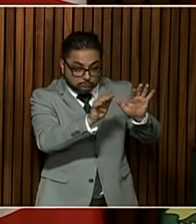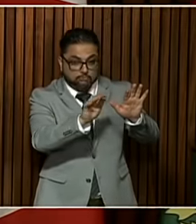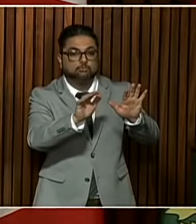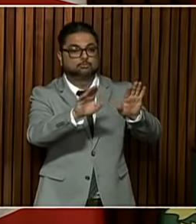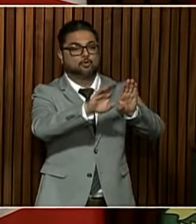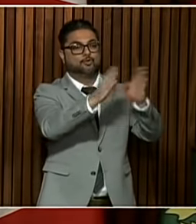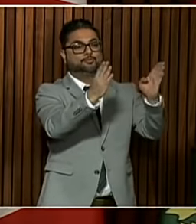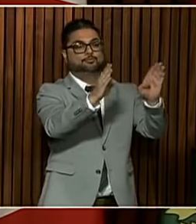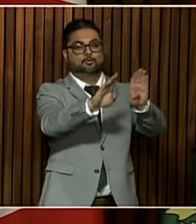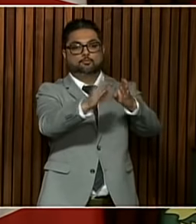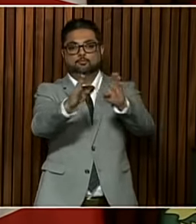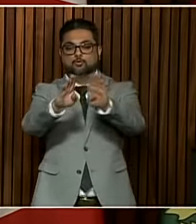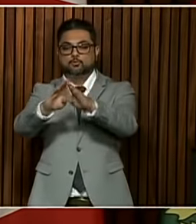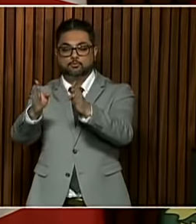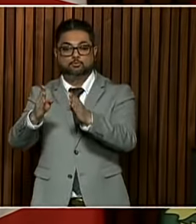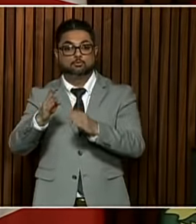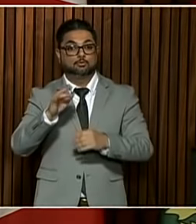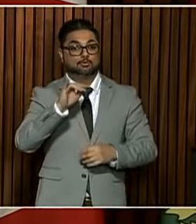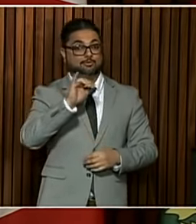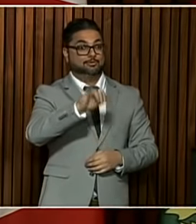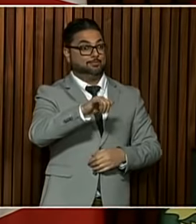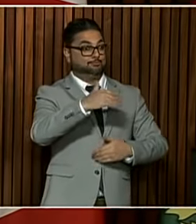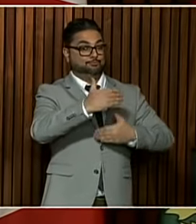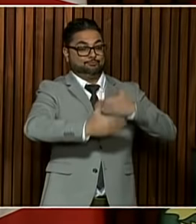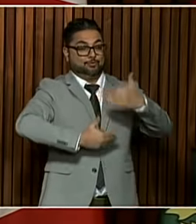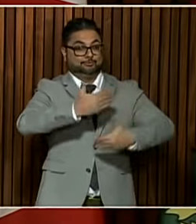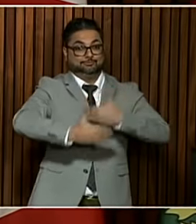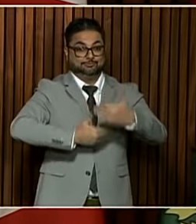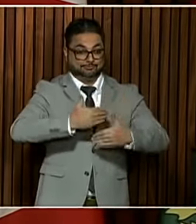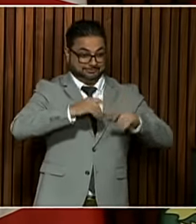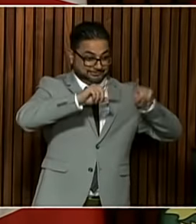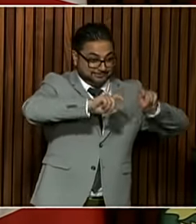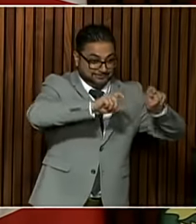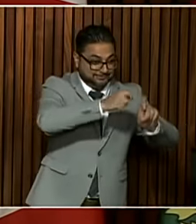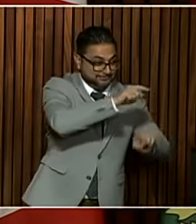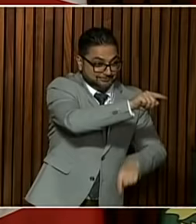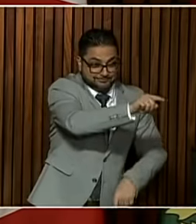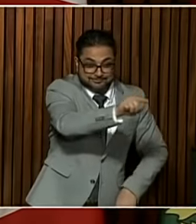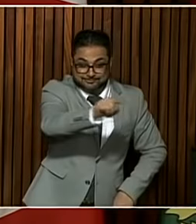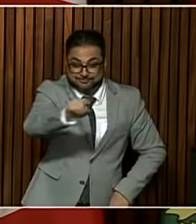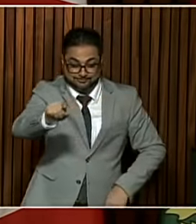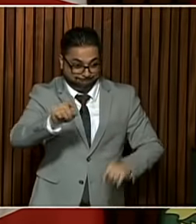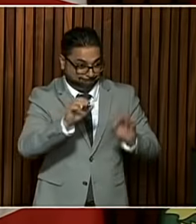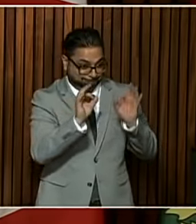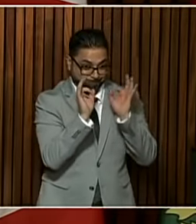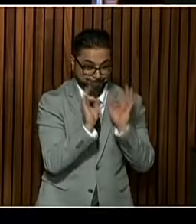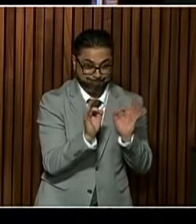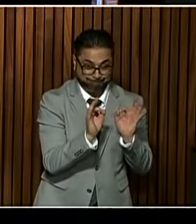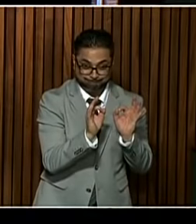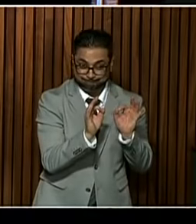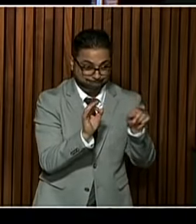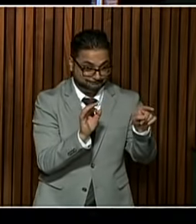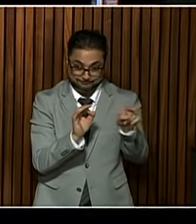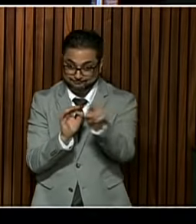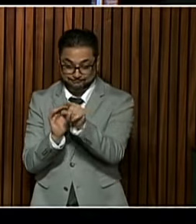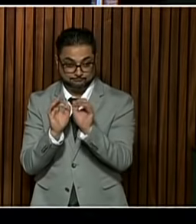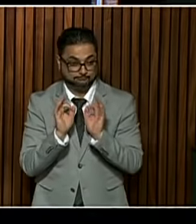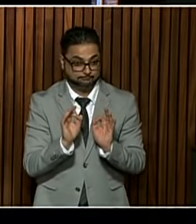that's a very, quick step, but it has to be done before those numbers can start to go up as well. Follow